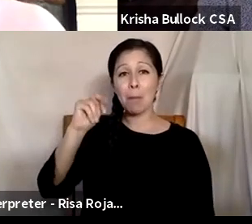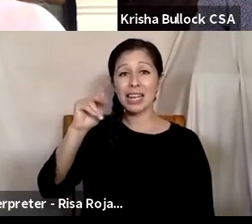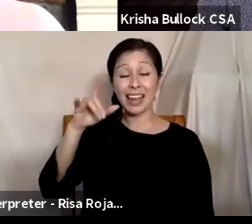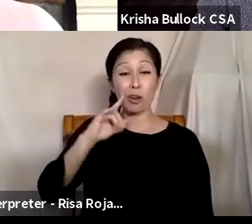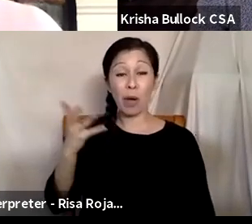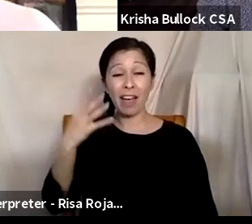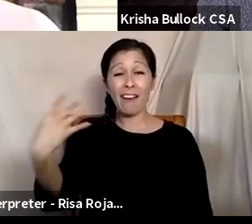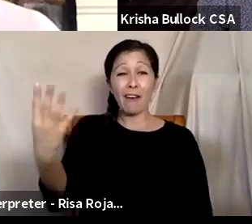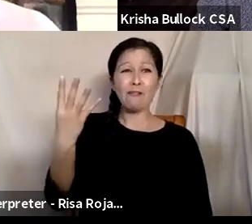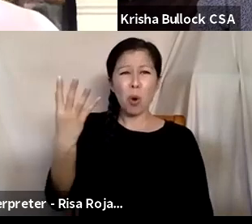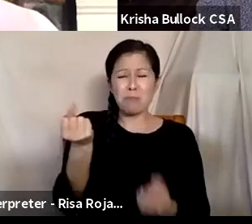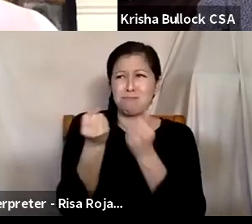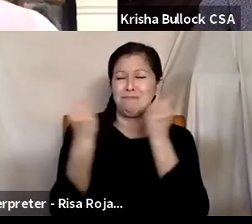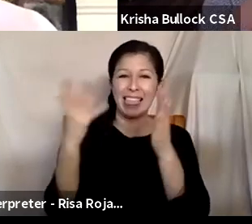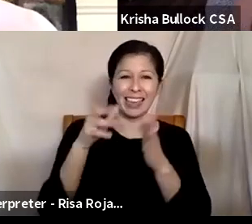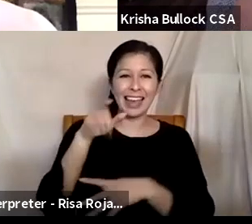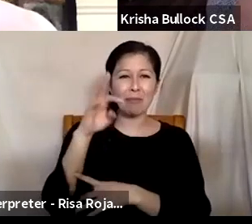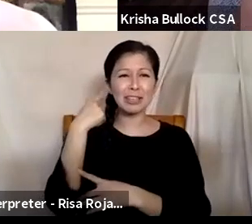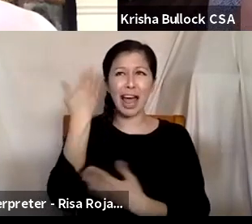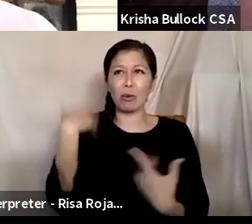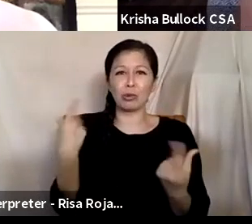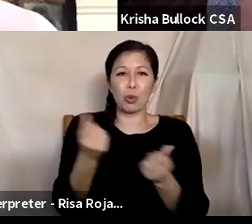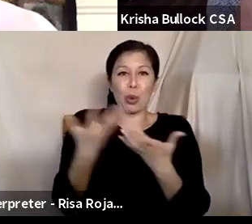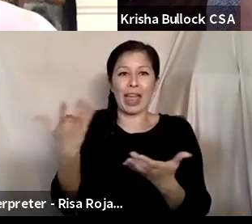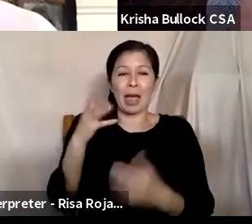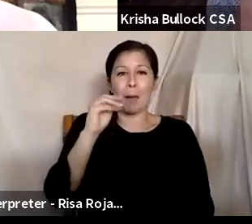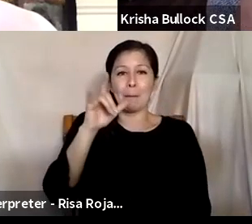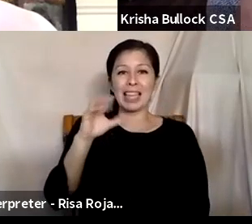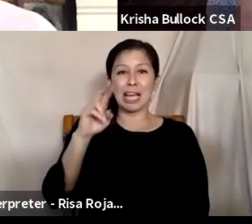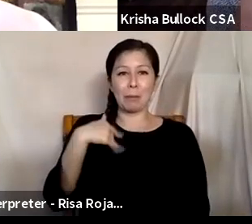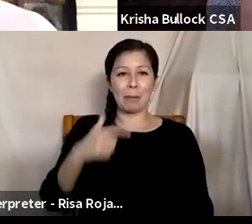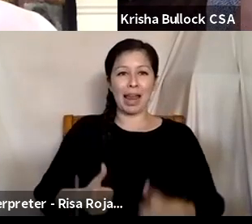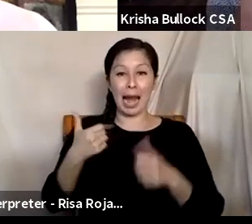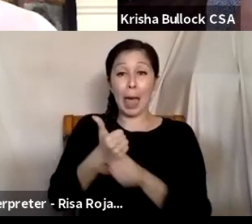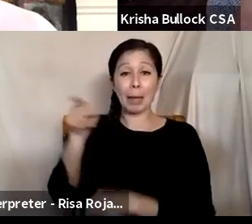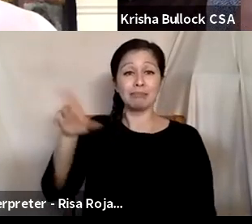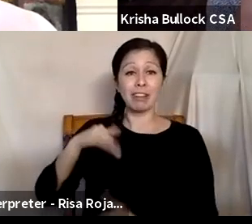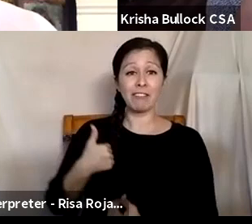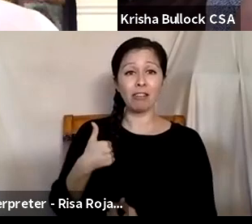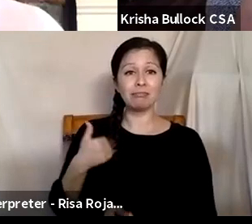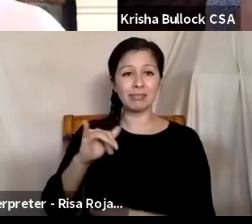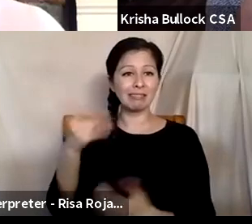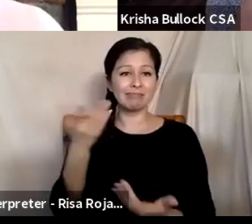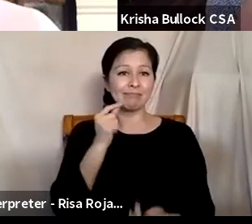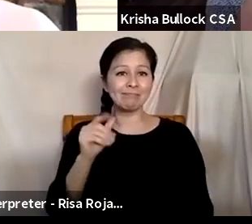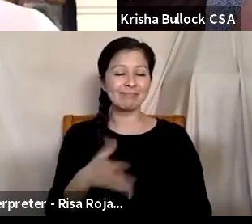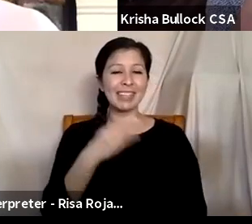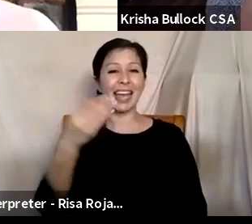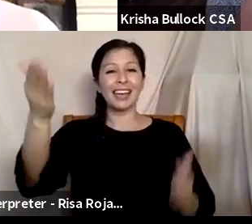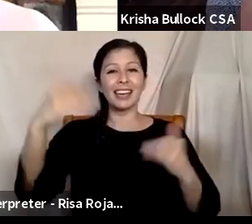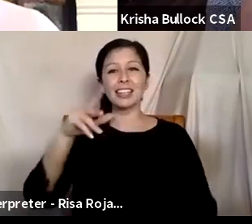4 gajillion episodes. I don't even know what I would do without Miley Cyrus in my life, and I blame Howard. That's how it is. Then there's